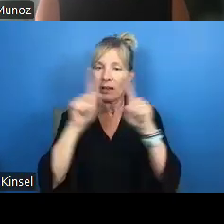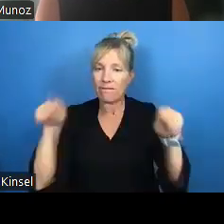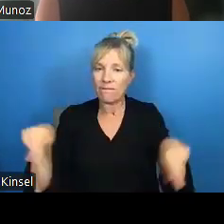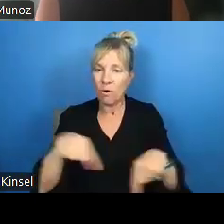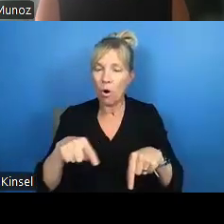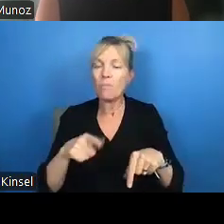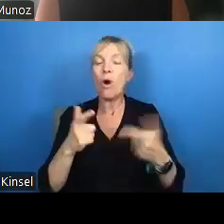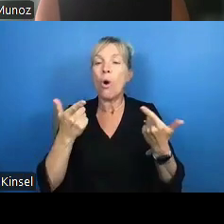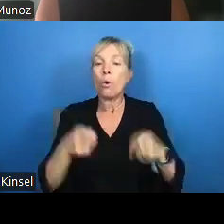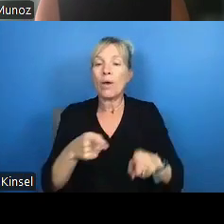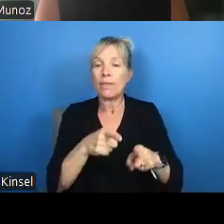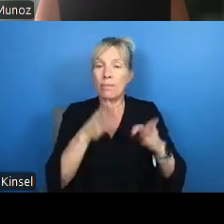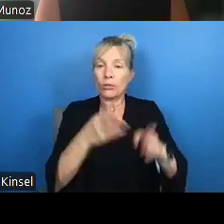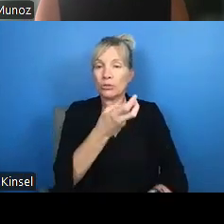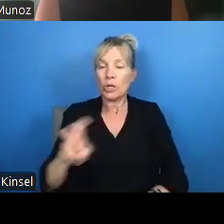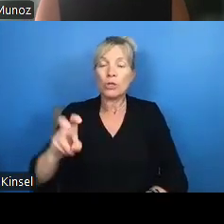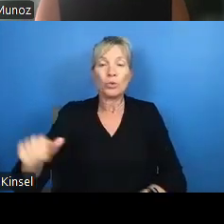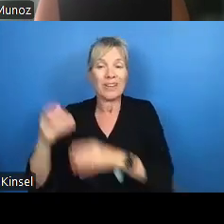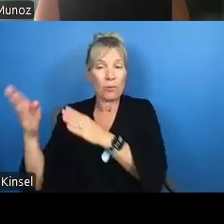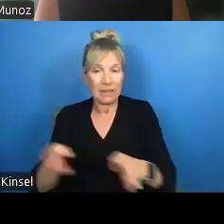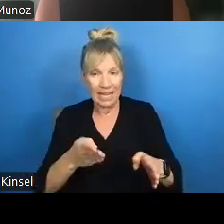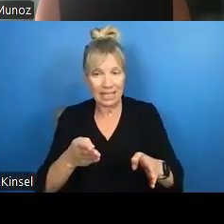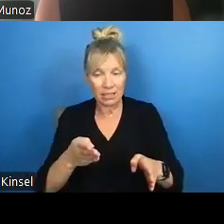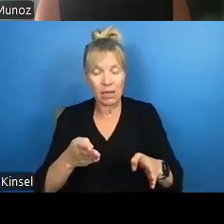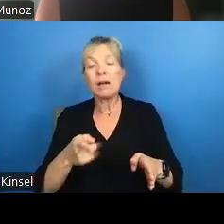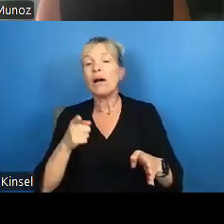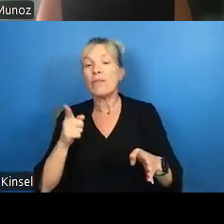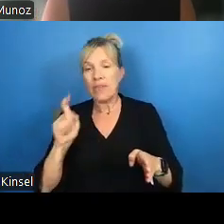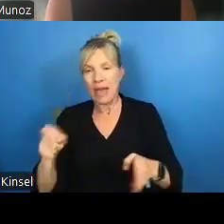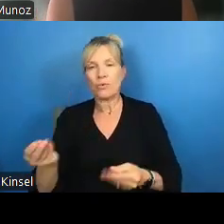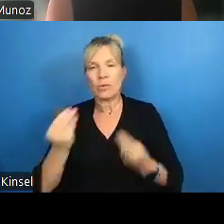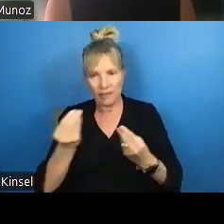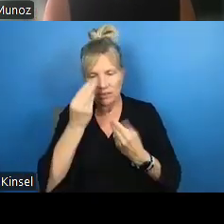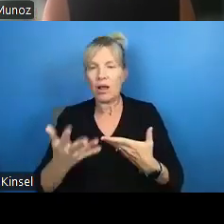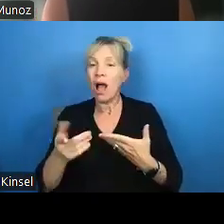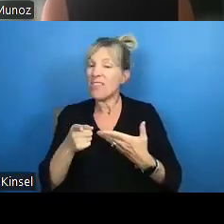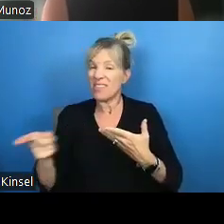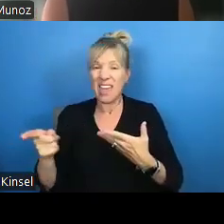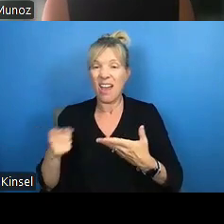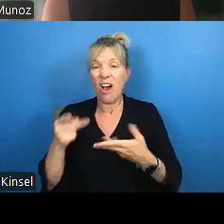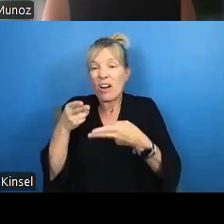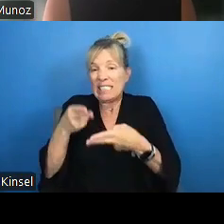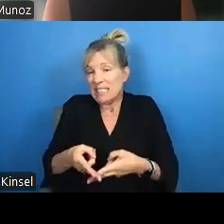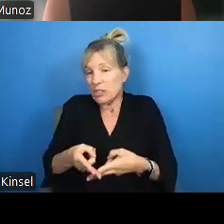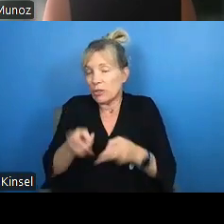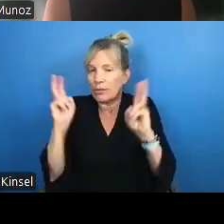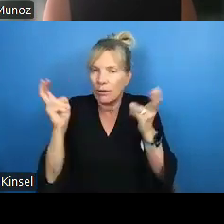they're transitioning to another plan to provide information, and then they are considered to